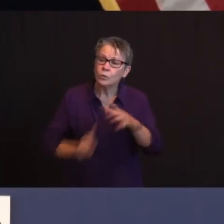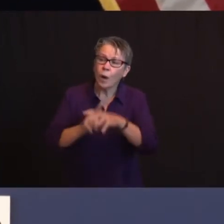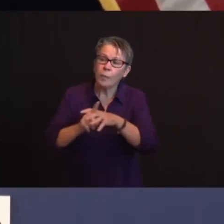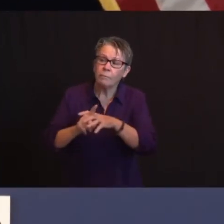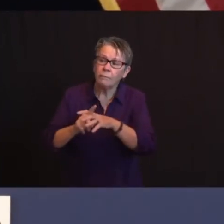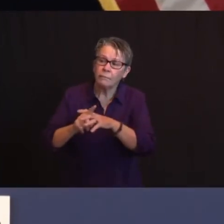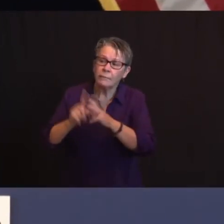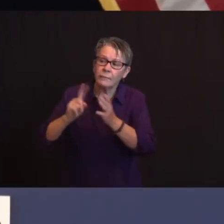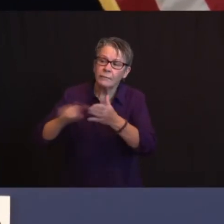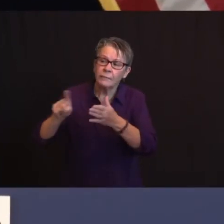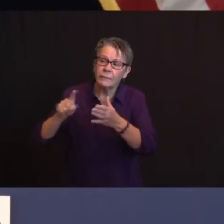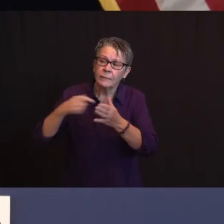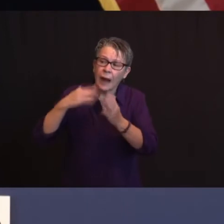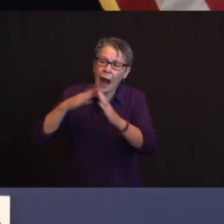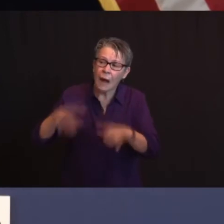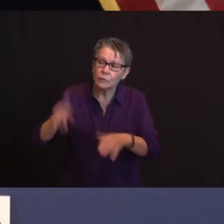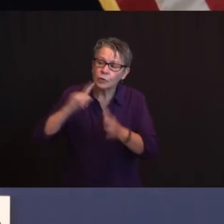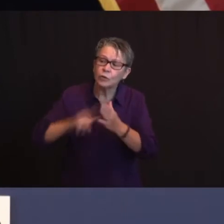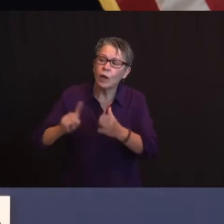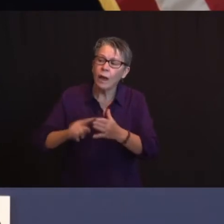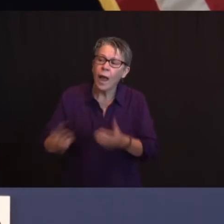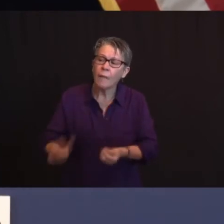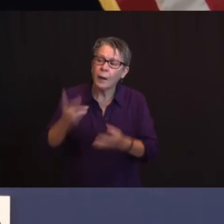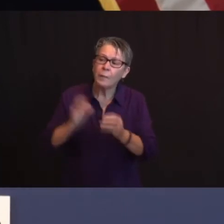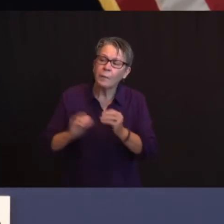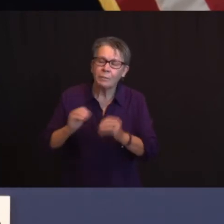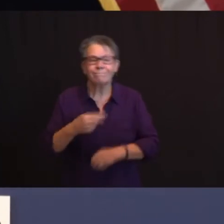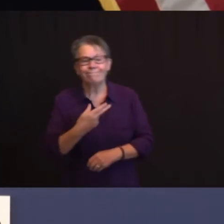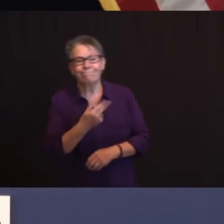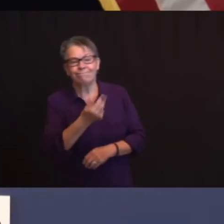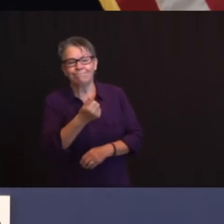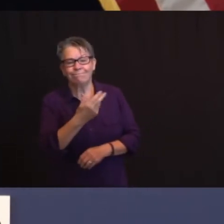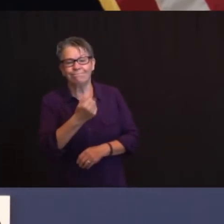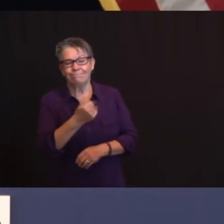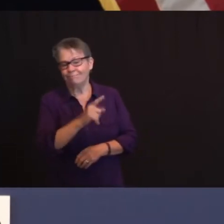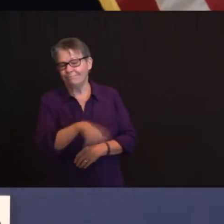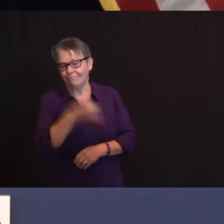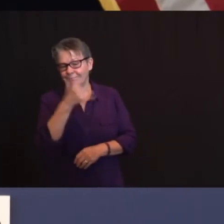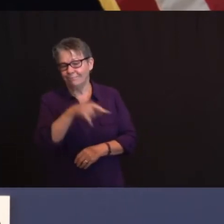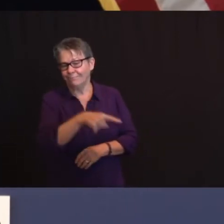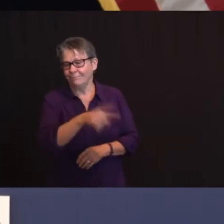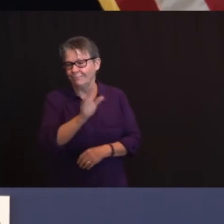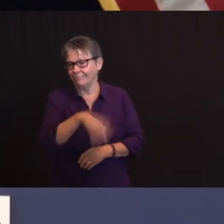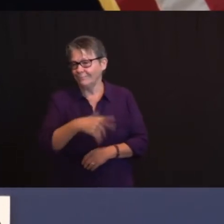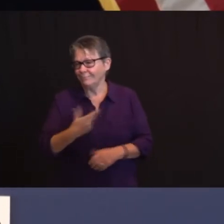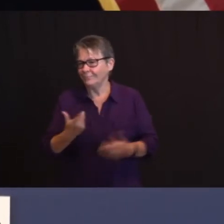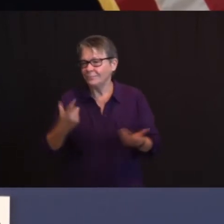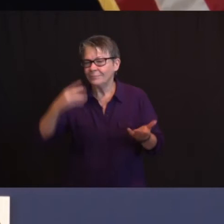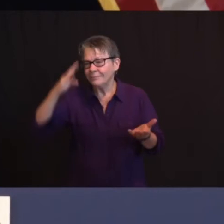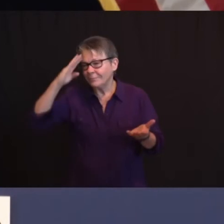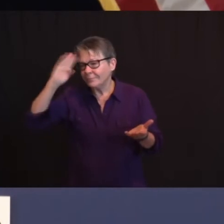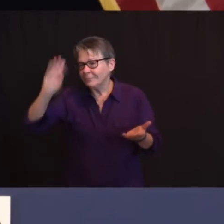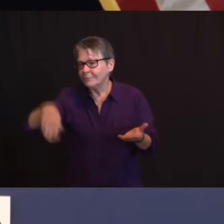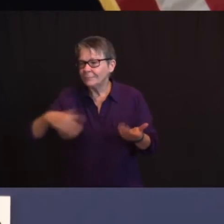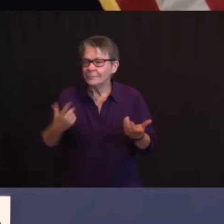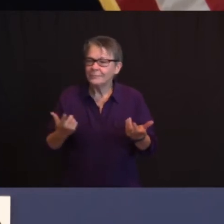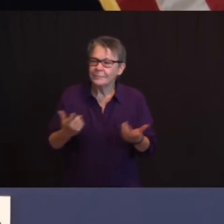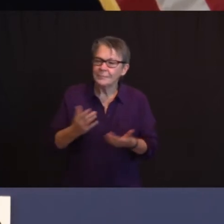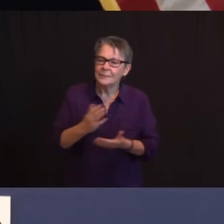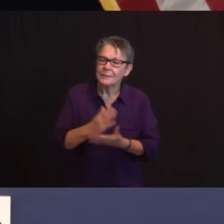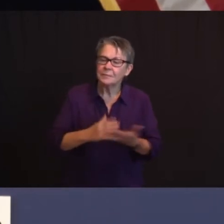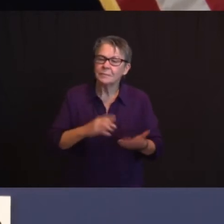thank you. Our law enforcement execs from around the state are regularly updated as those executive orders change,